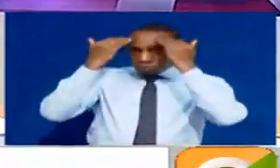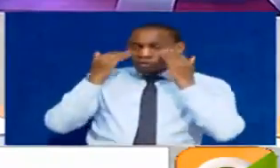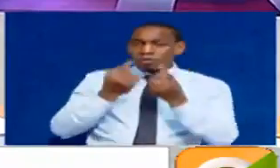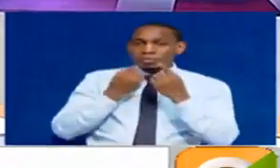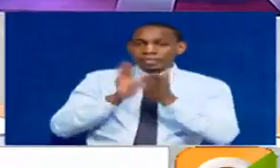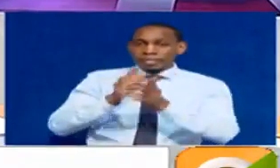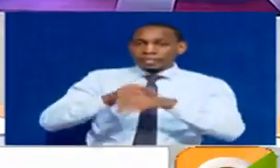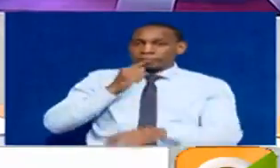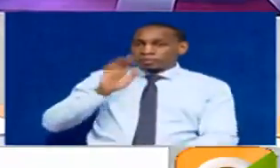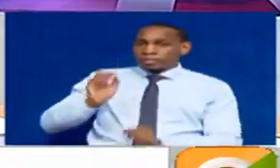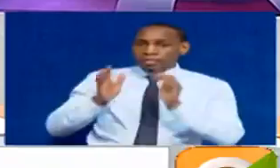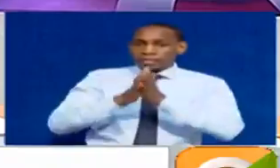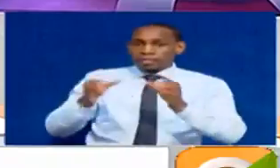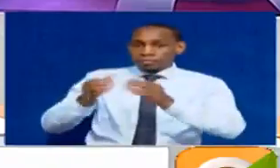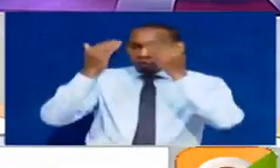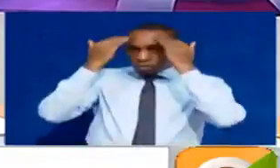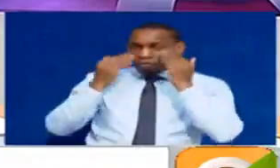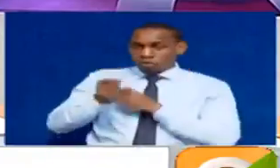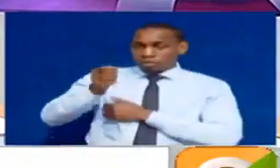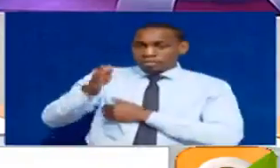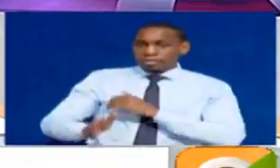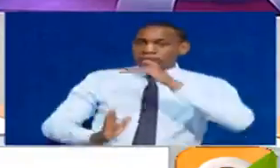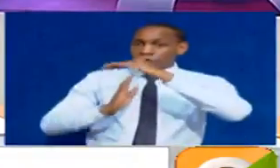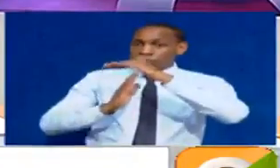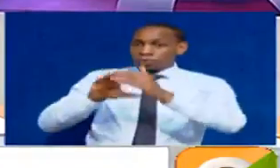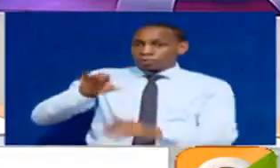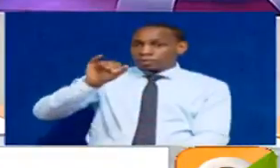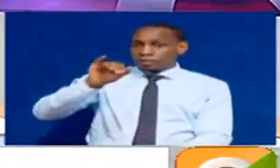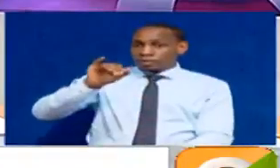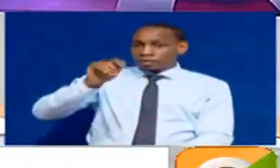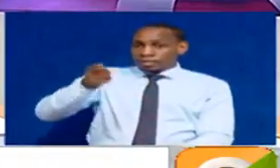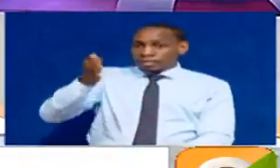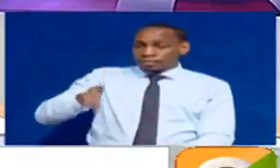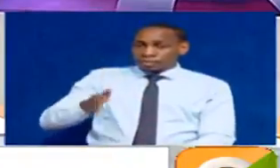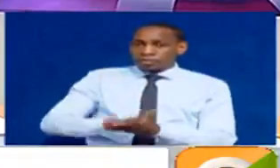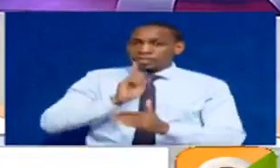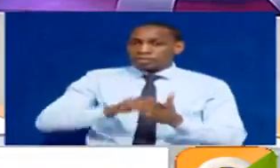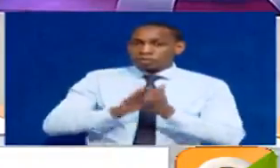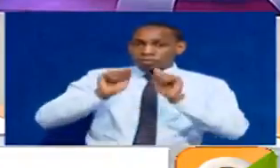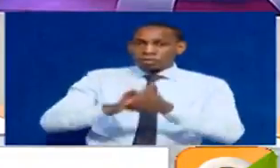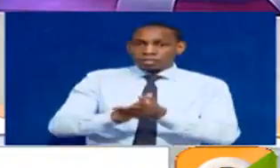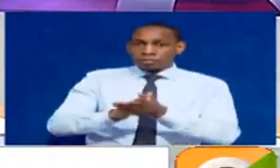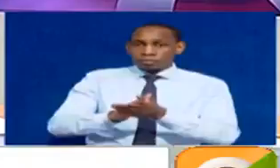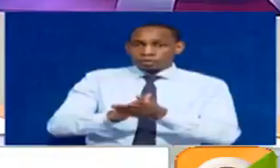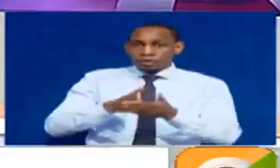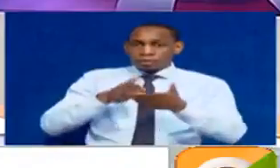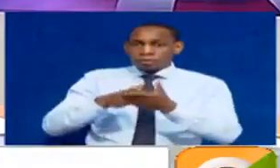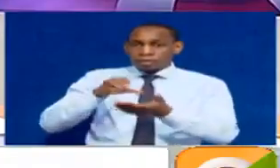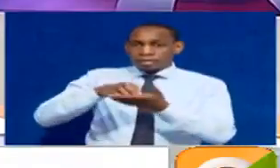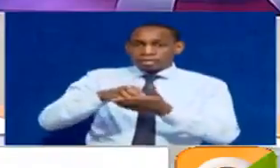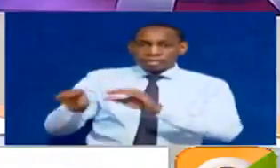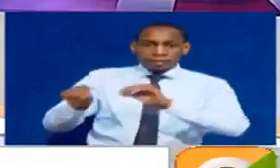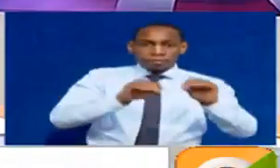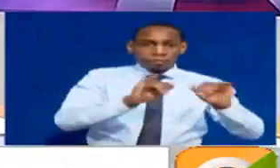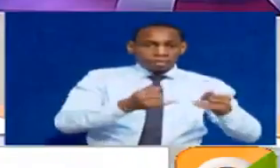during the swearing-in ceremony of small courts judges, Chief Justice Martha Koome said in order to avoid transferring case backlogs